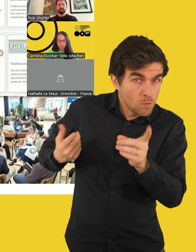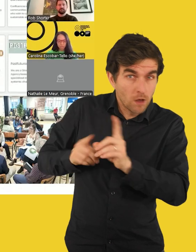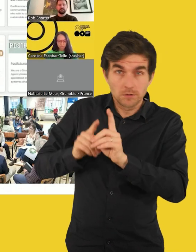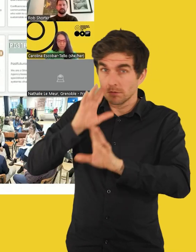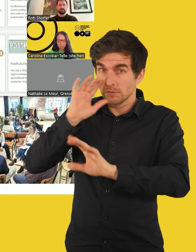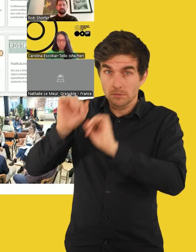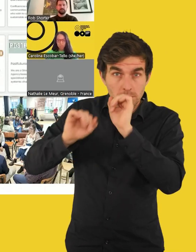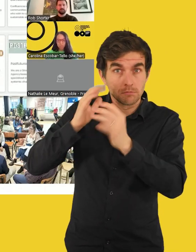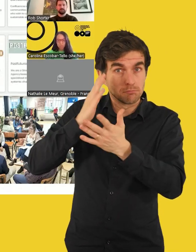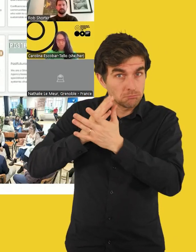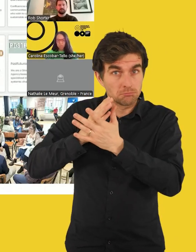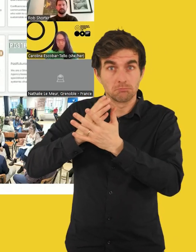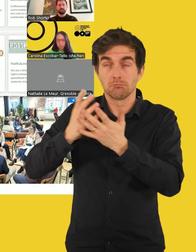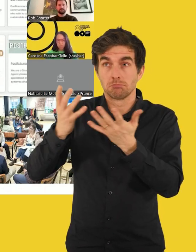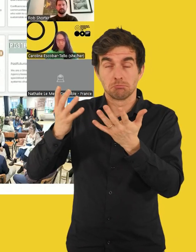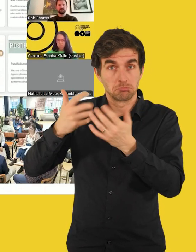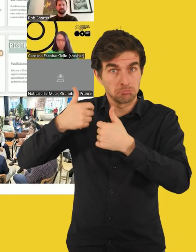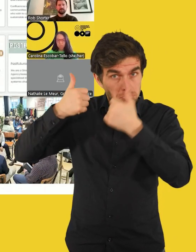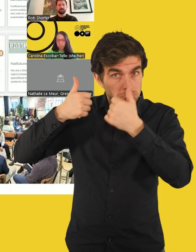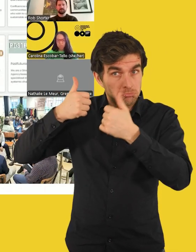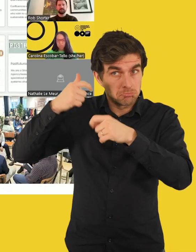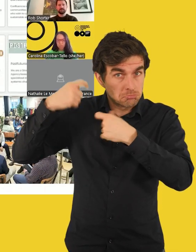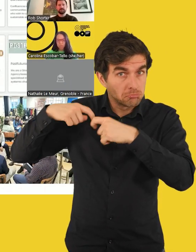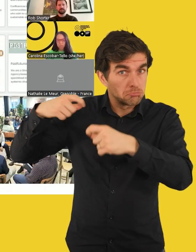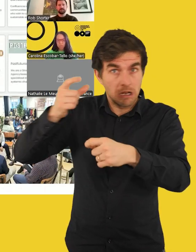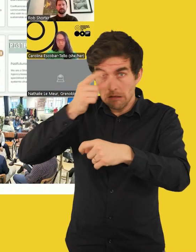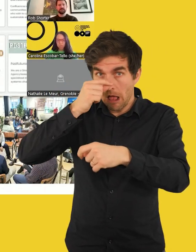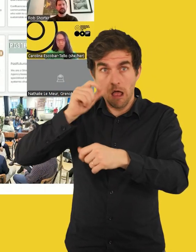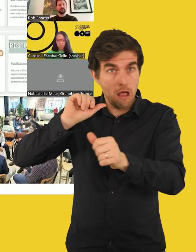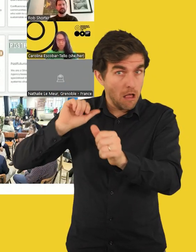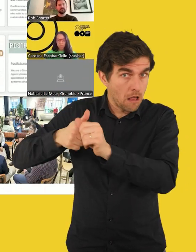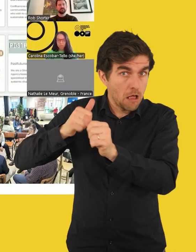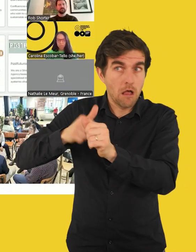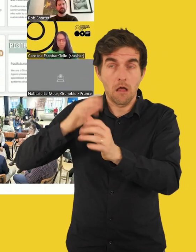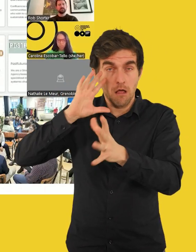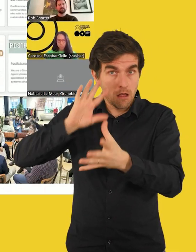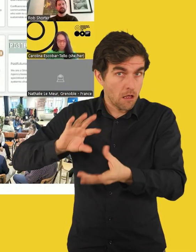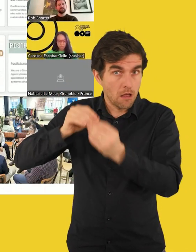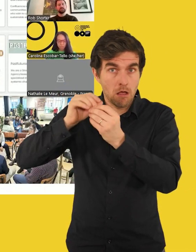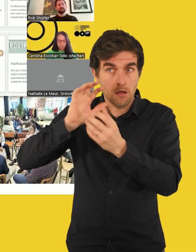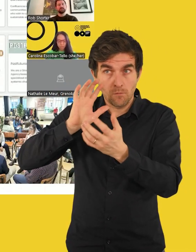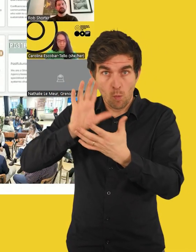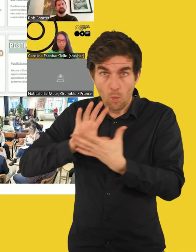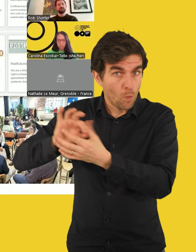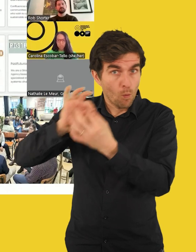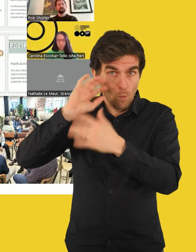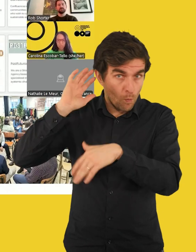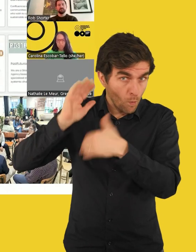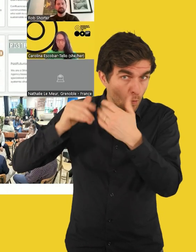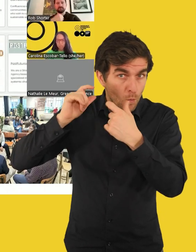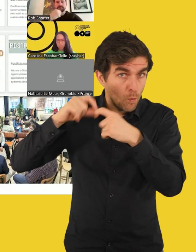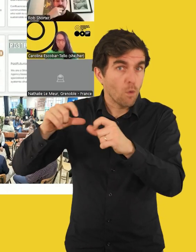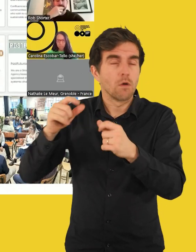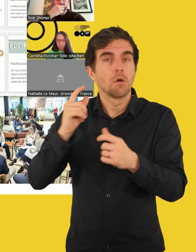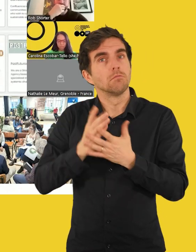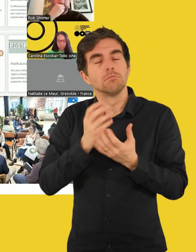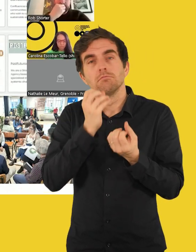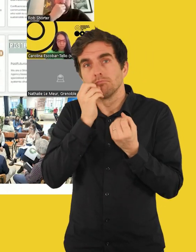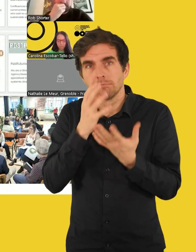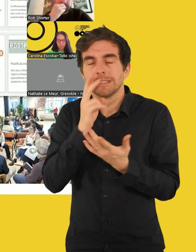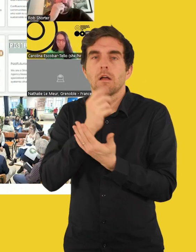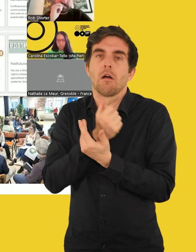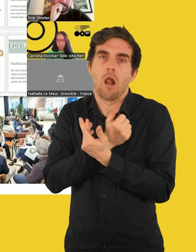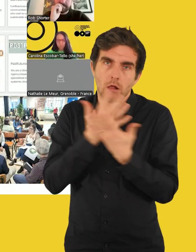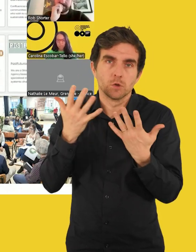underpins a business and determines whether or not it can become regenerative and distributive by design. And it's been